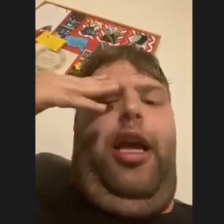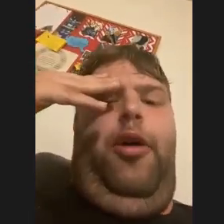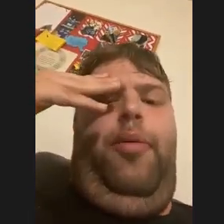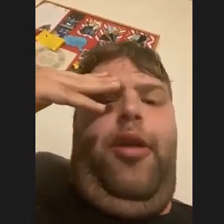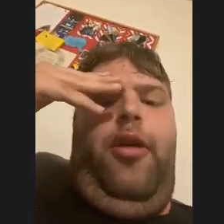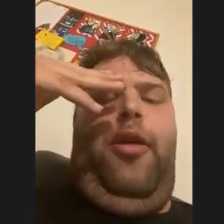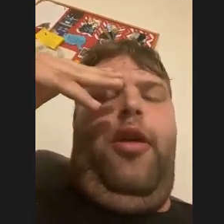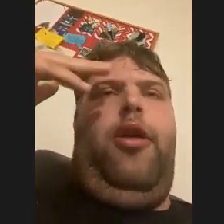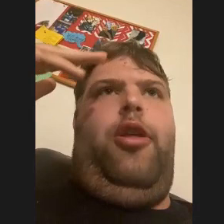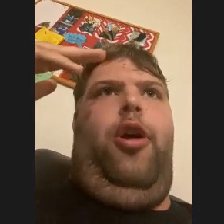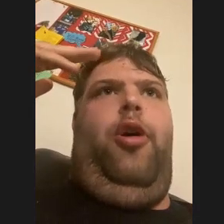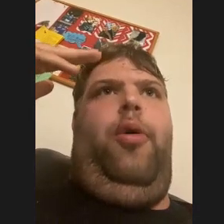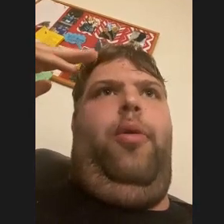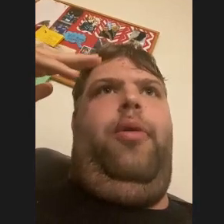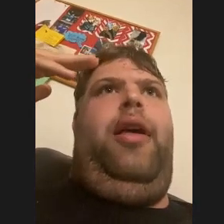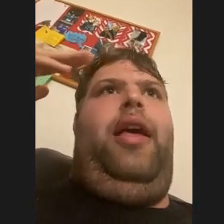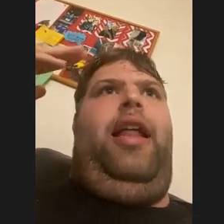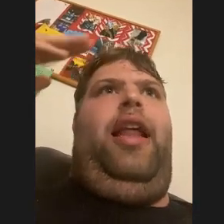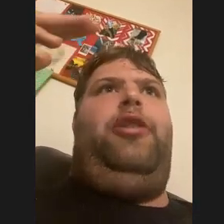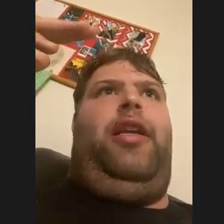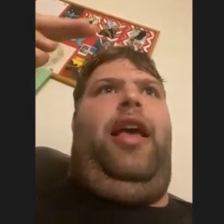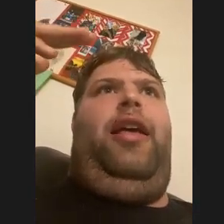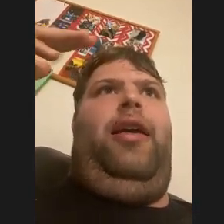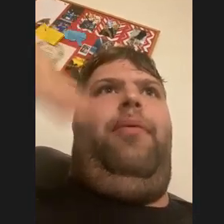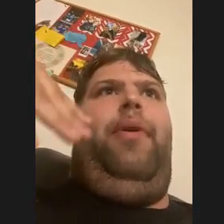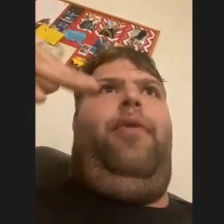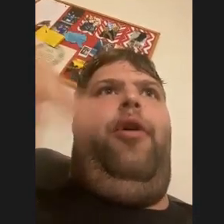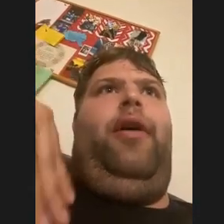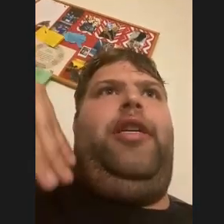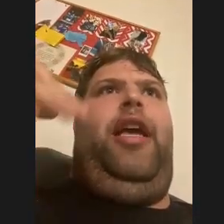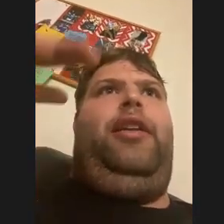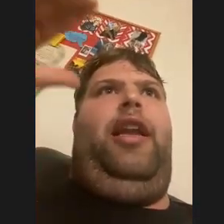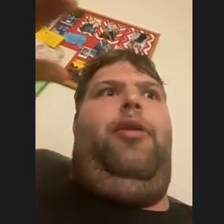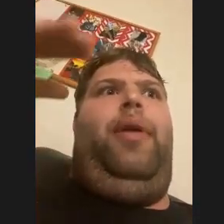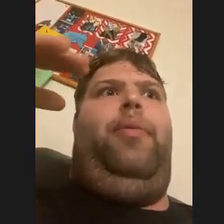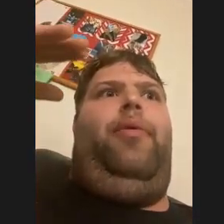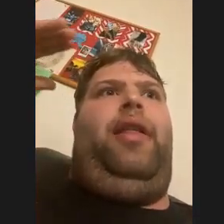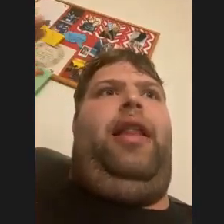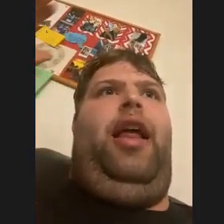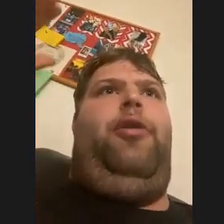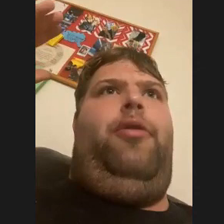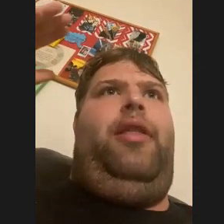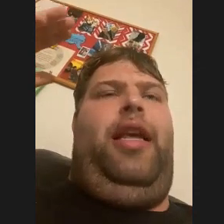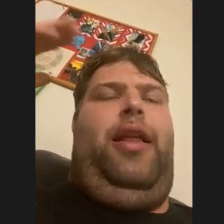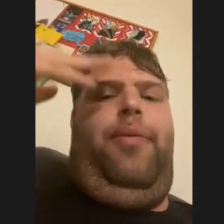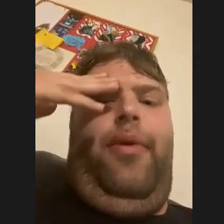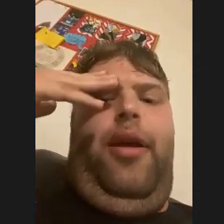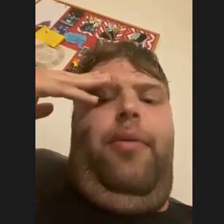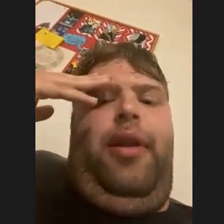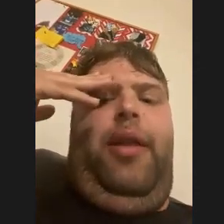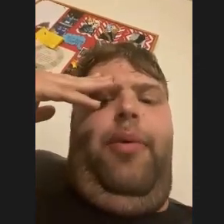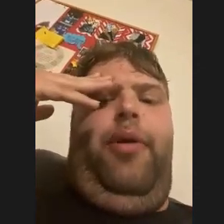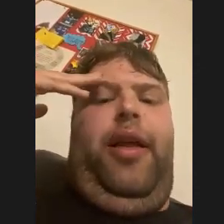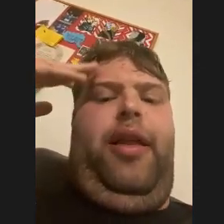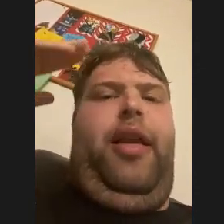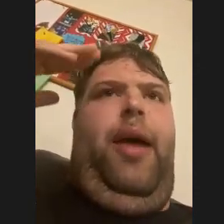just ourselves. Mhm. And educate with our education, other people's, and other things